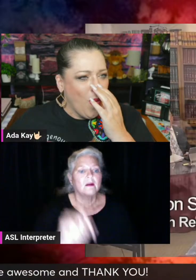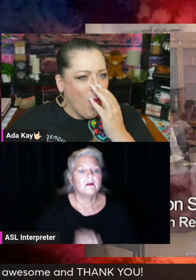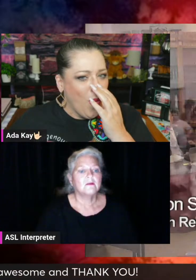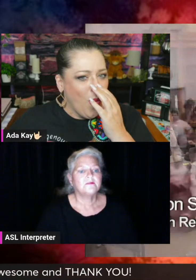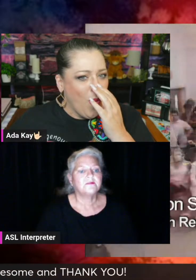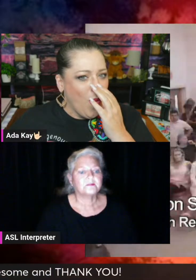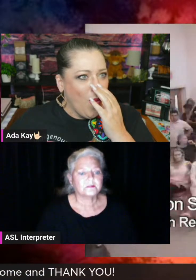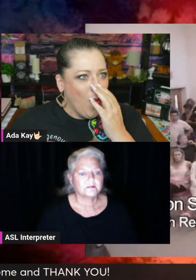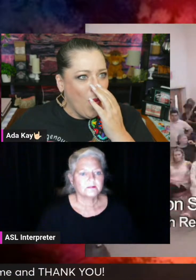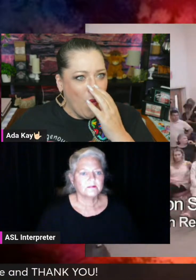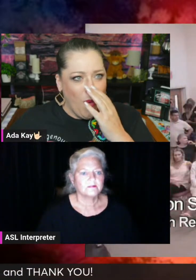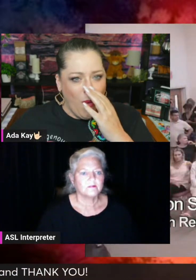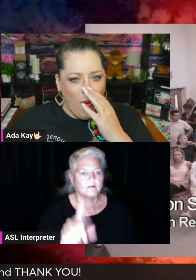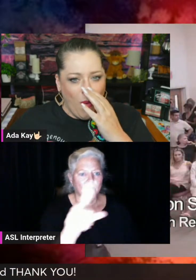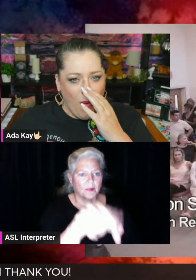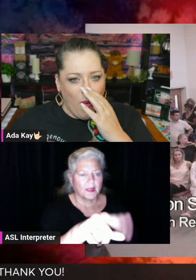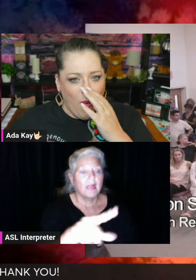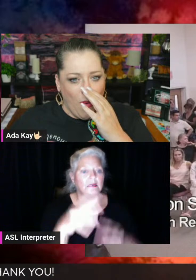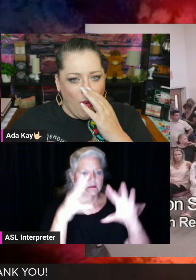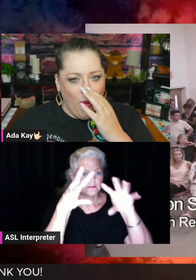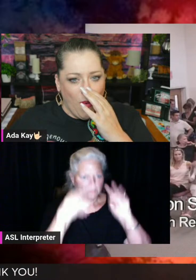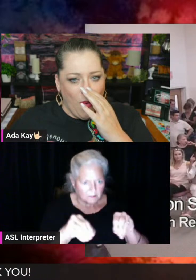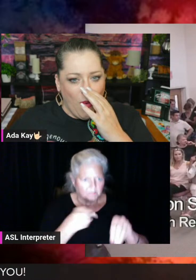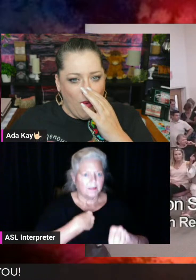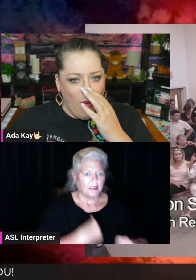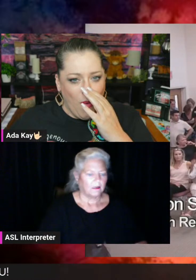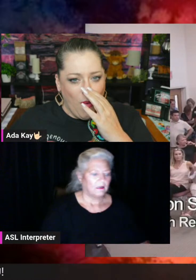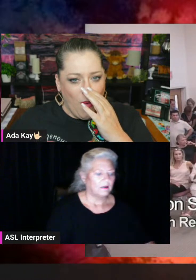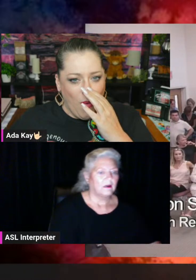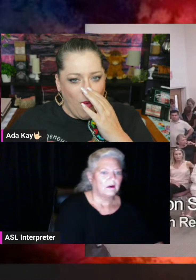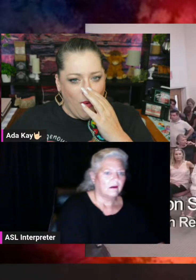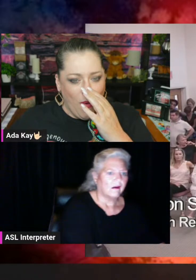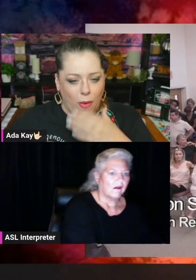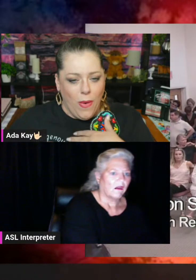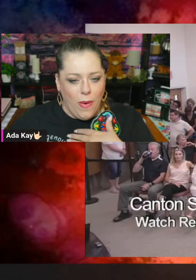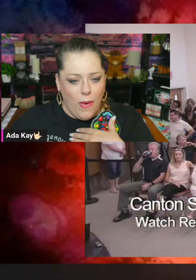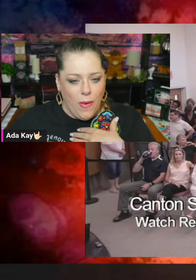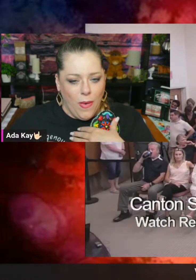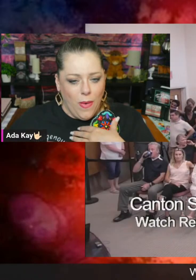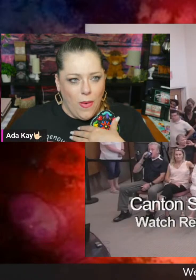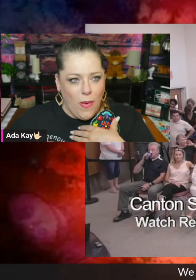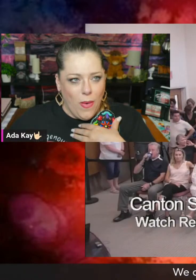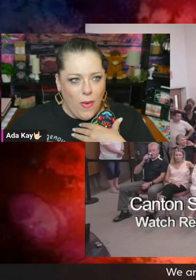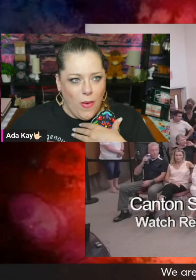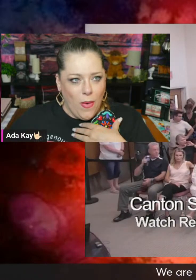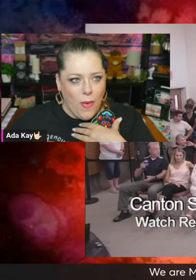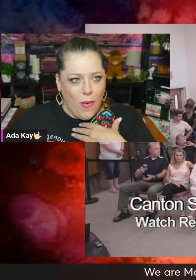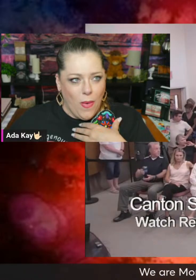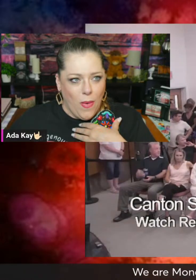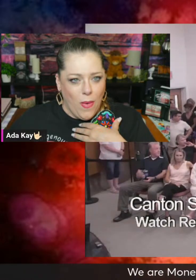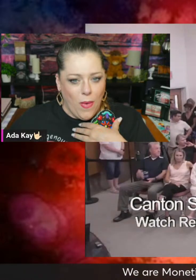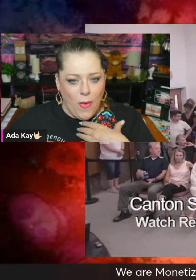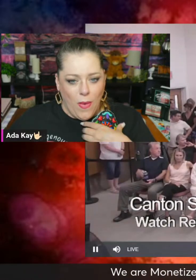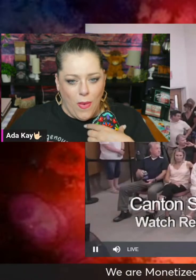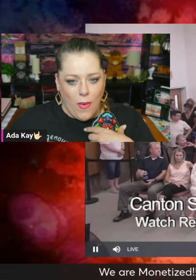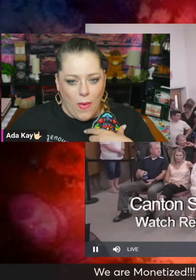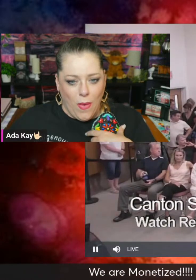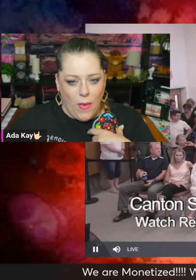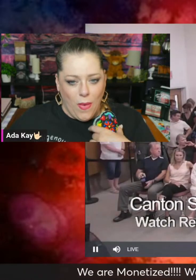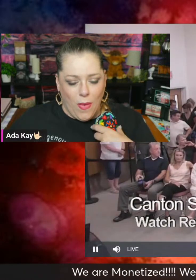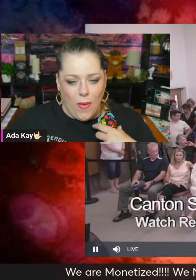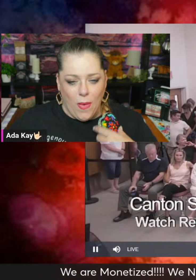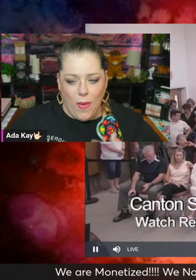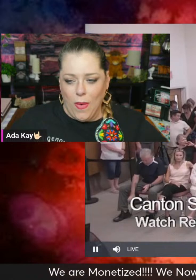her, and you stayed here. No, I'm not. It is inappropriate. No, it's inappropriate. Uphold